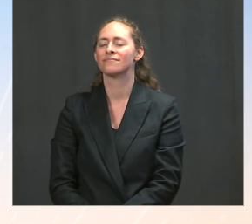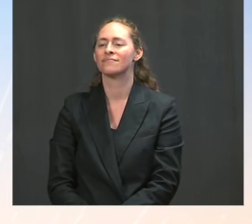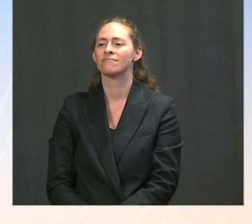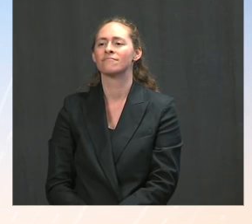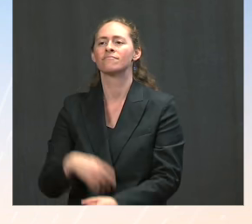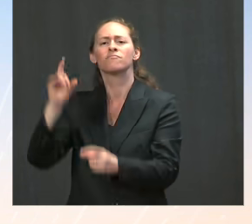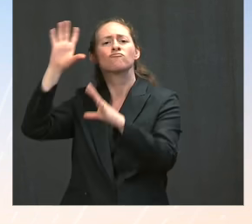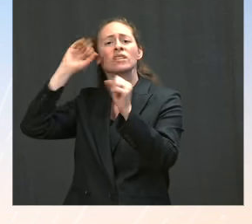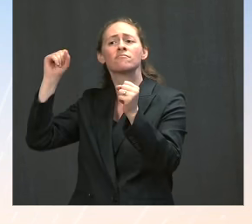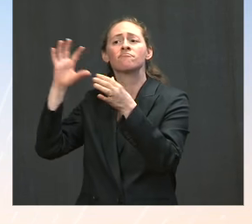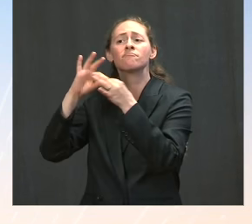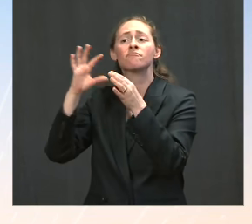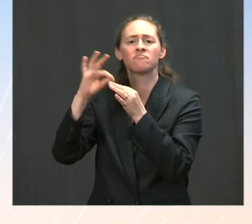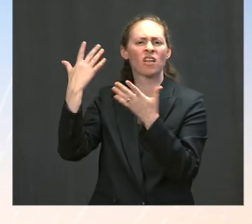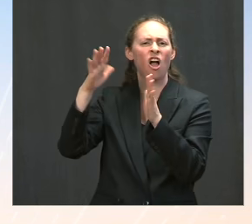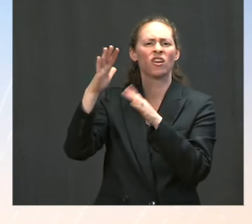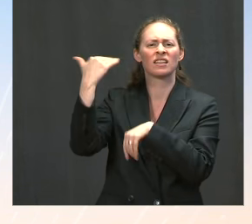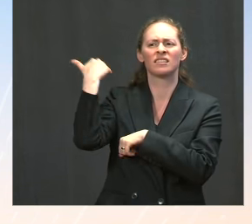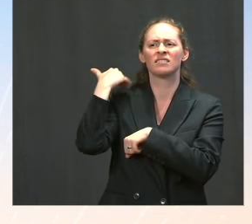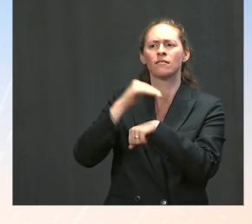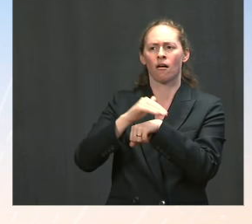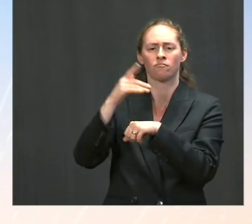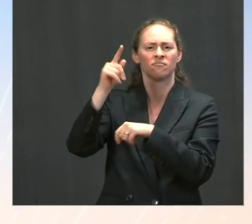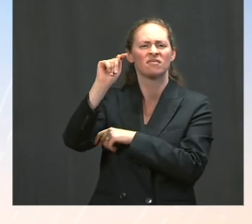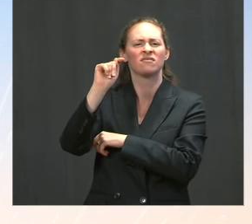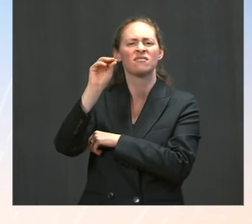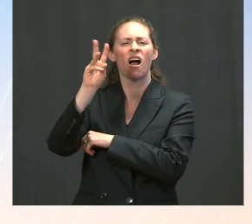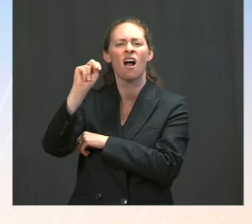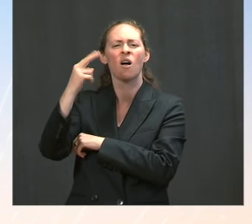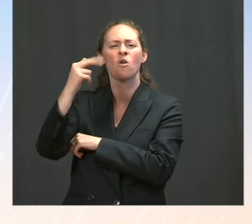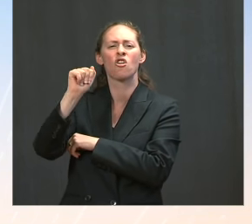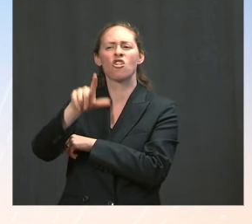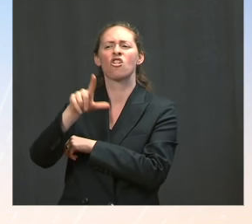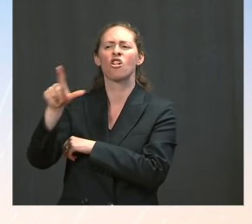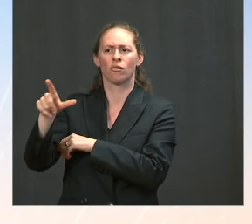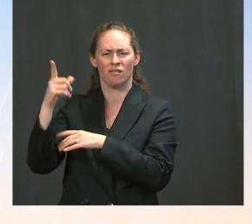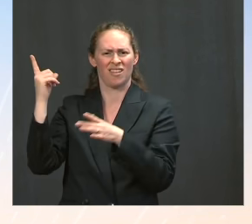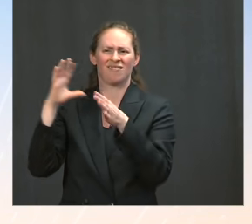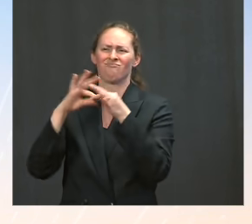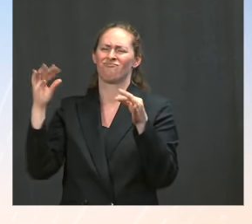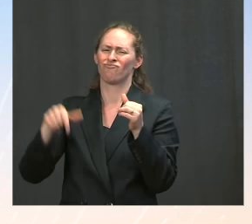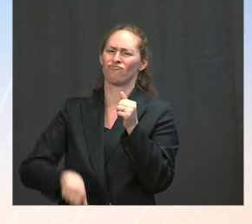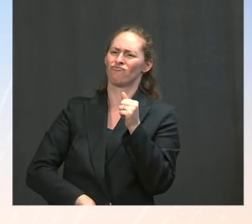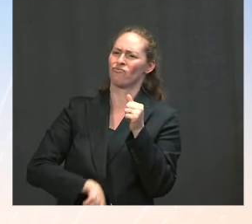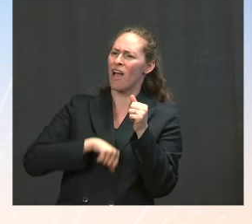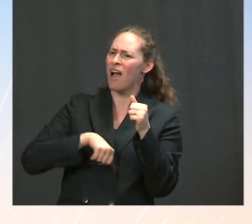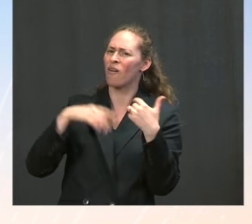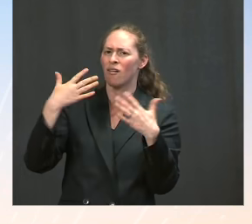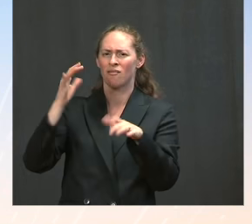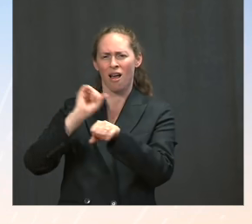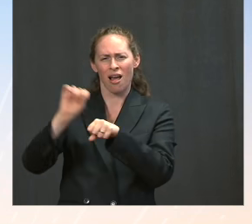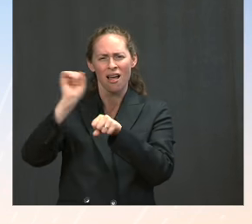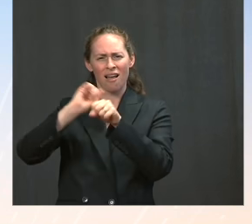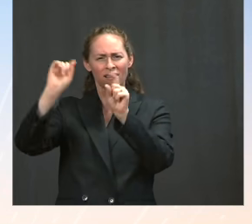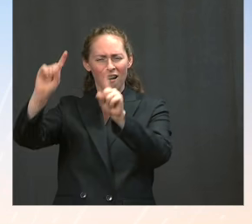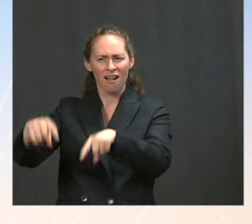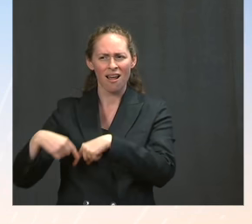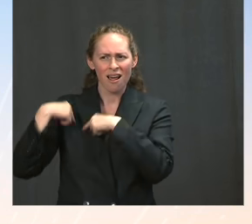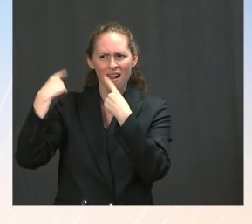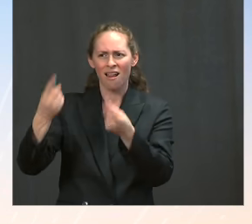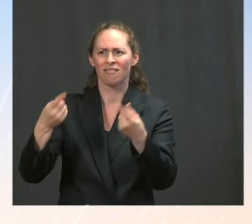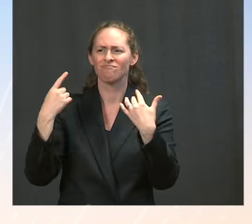night at a town hall, is that we're quite proud of the progress that's been made. People over 65, more than 80% are vaccinated.